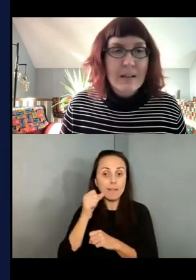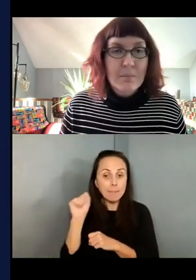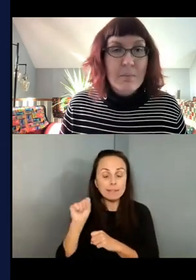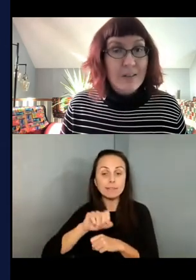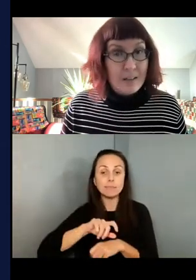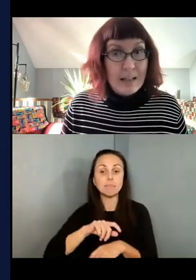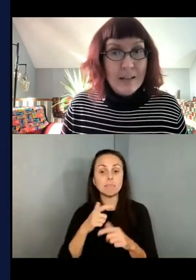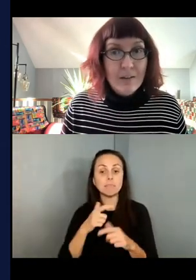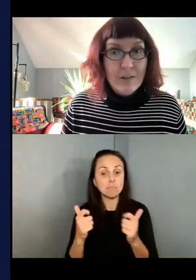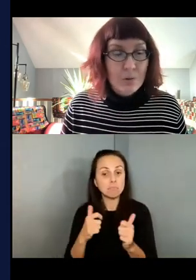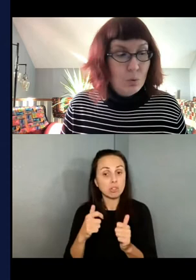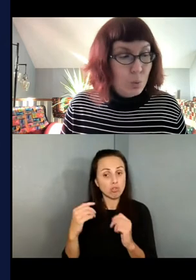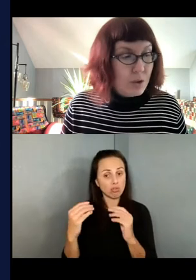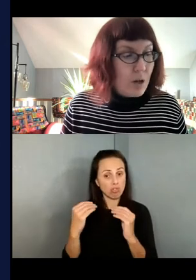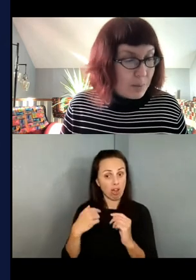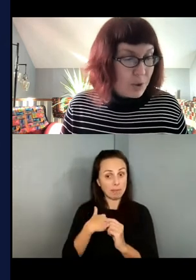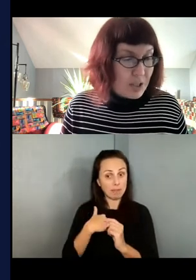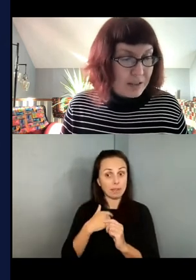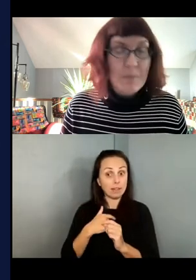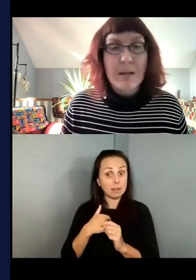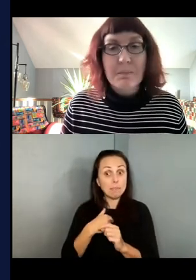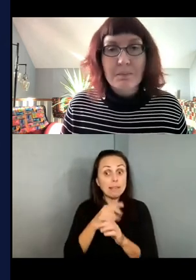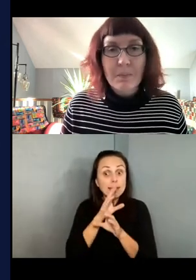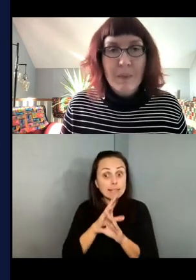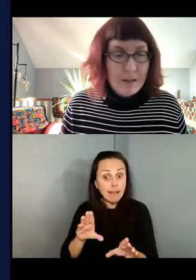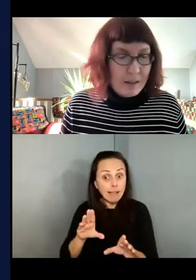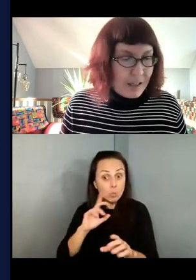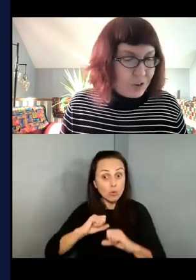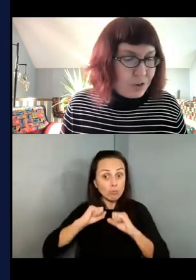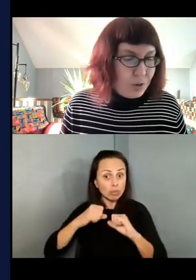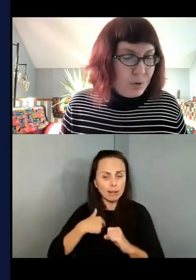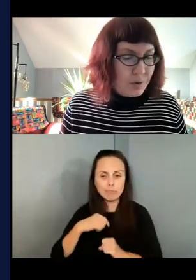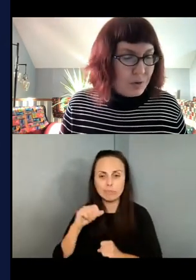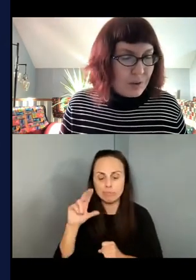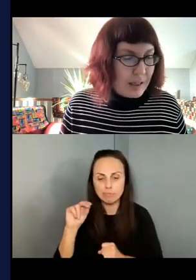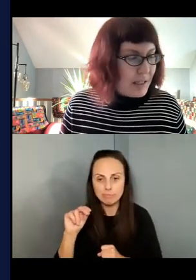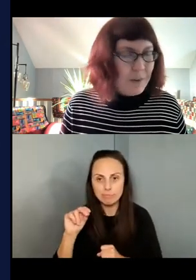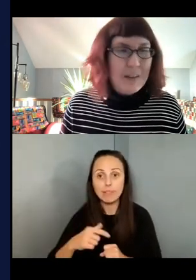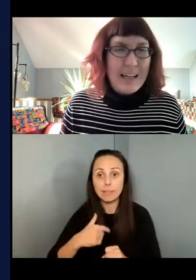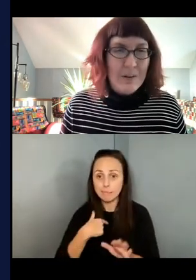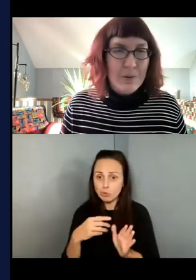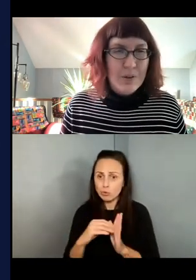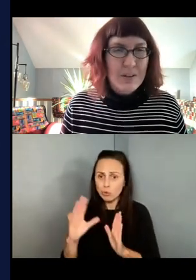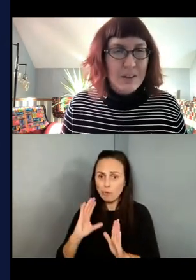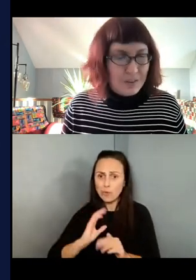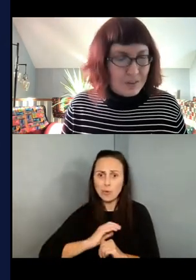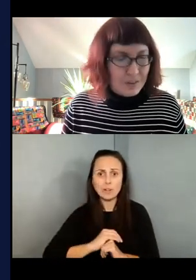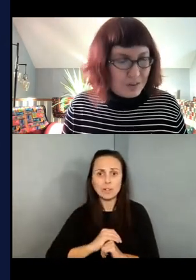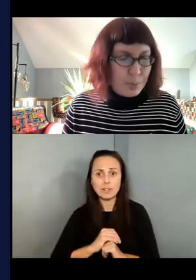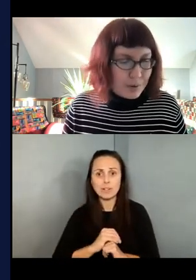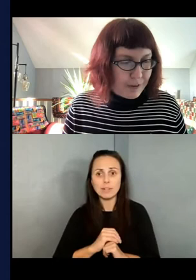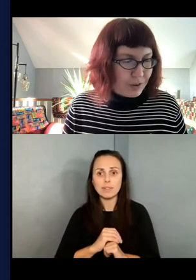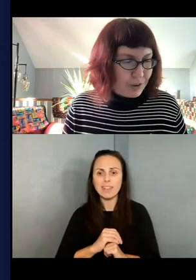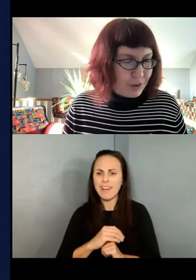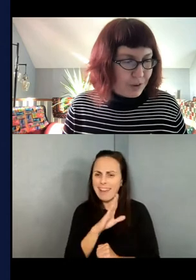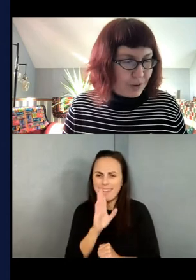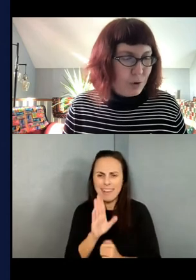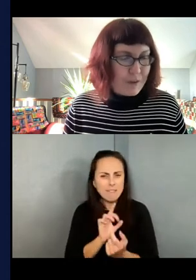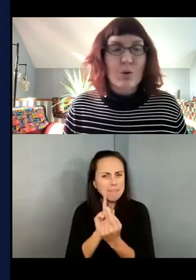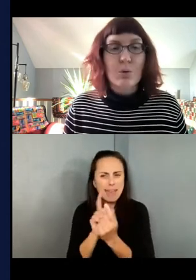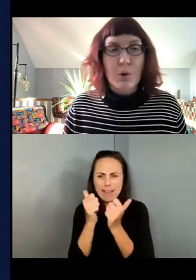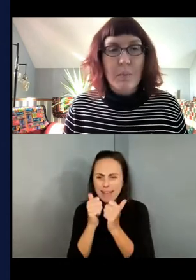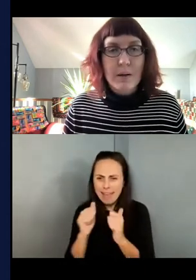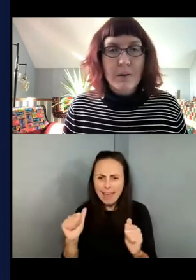that my silence would not protect me. As a student, I never encountered a single professor